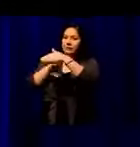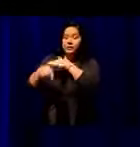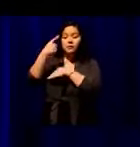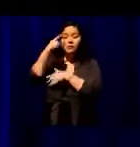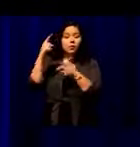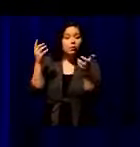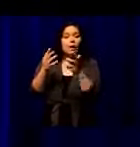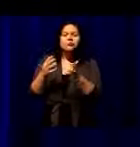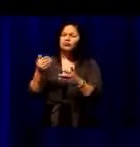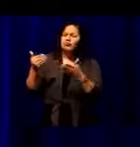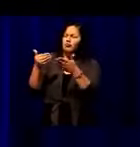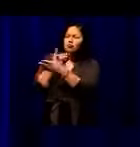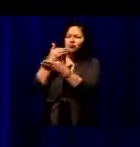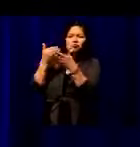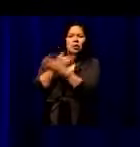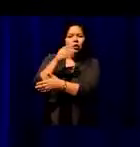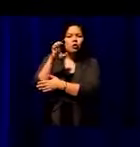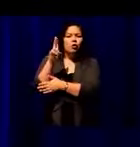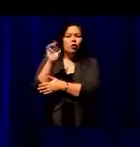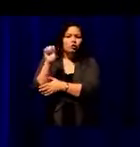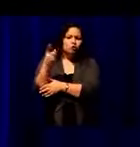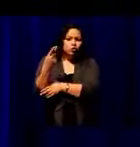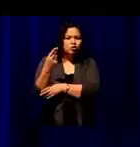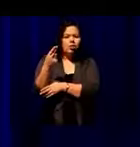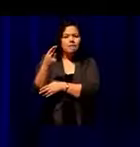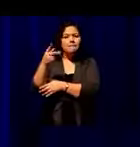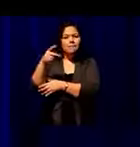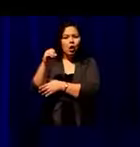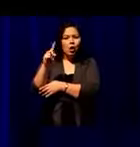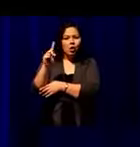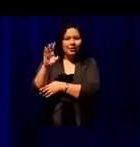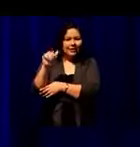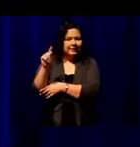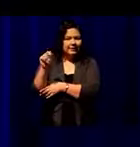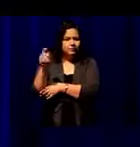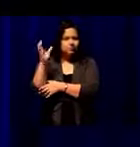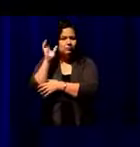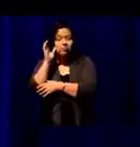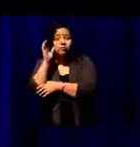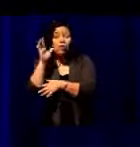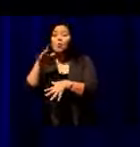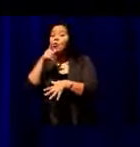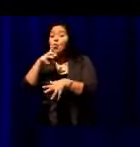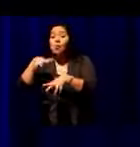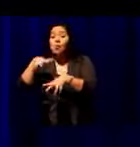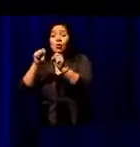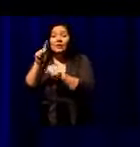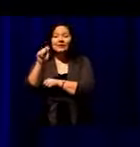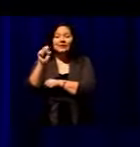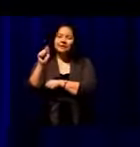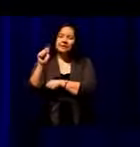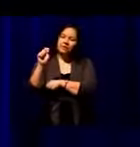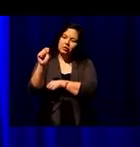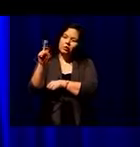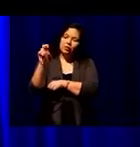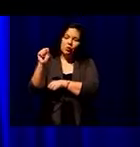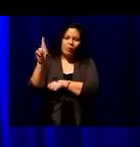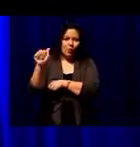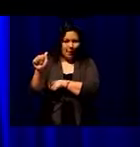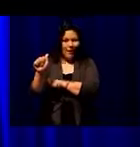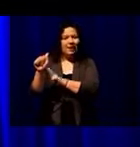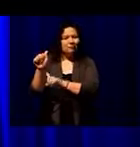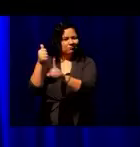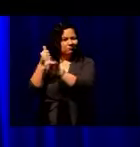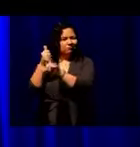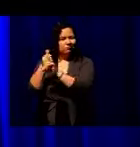brand new Cultch podcast hosted by Tetsuro Shigematsu. We will also